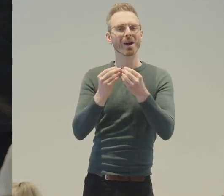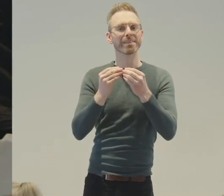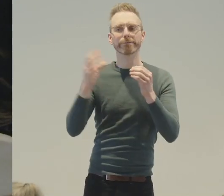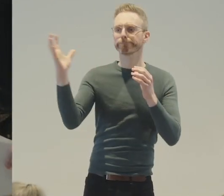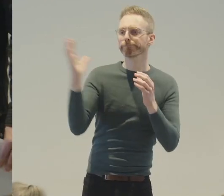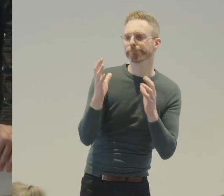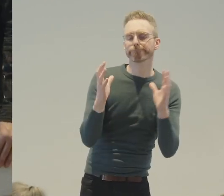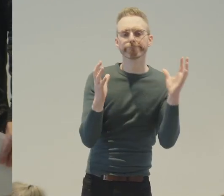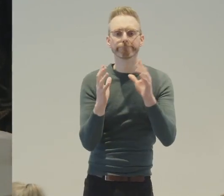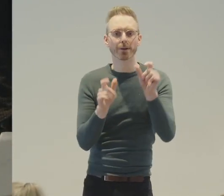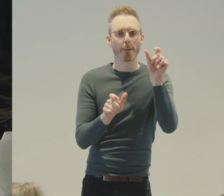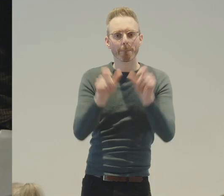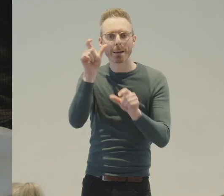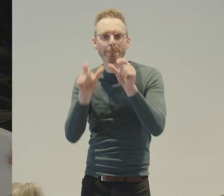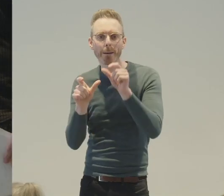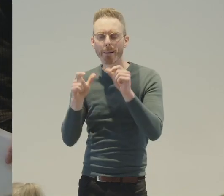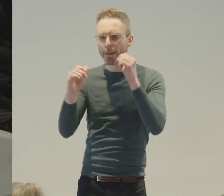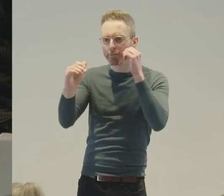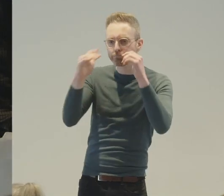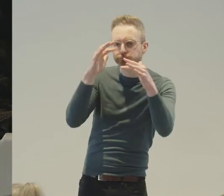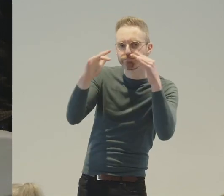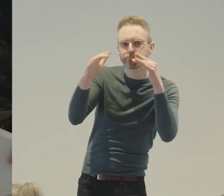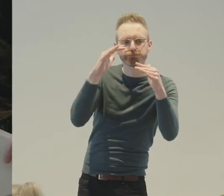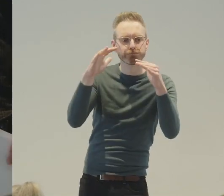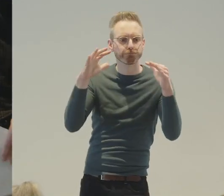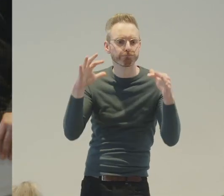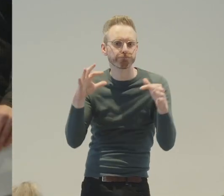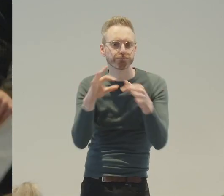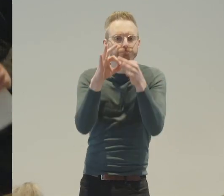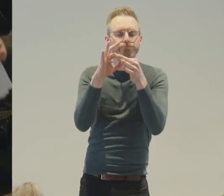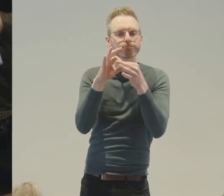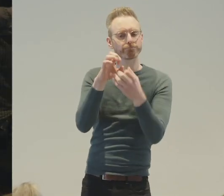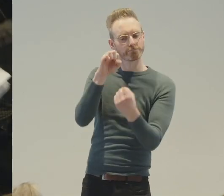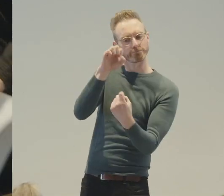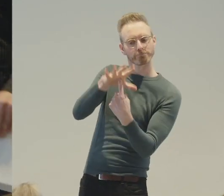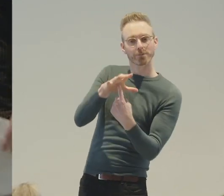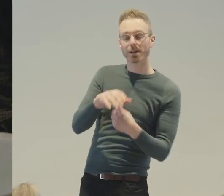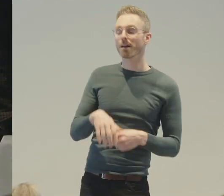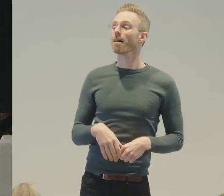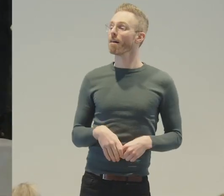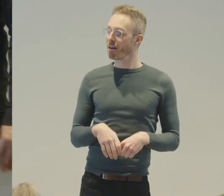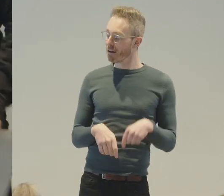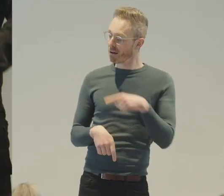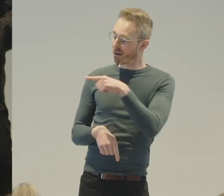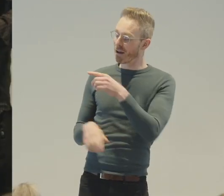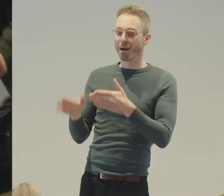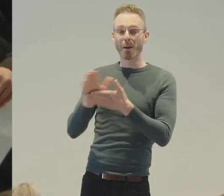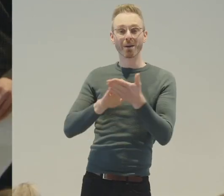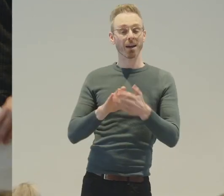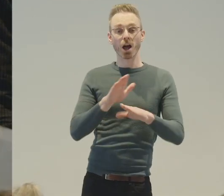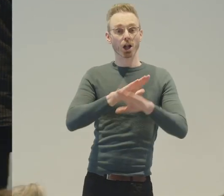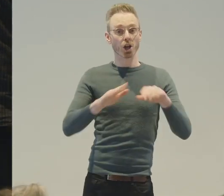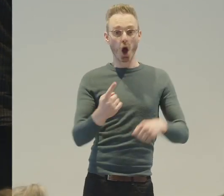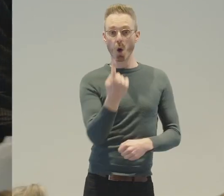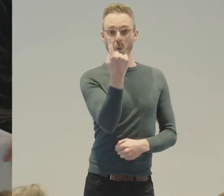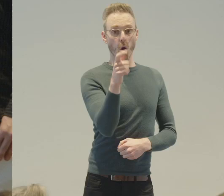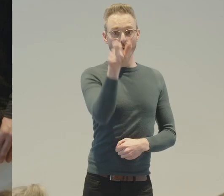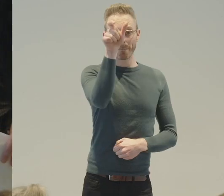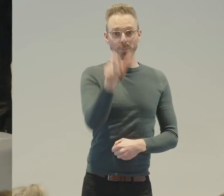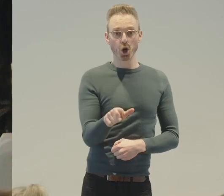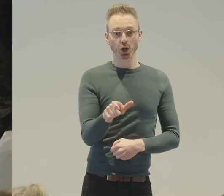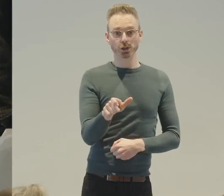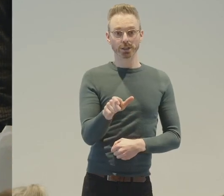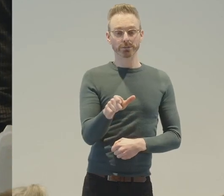you will. So, so it's not really about kind of just splitting one person in half. We kind of bring different experiences.